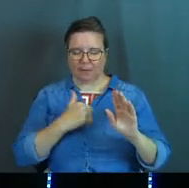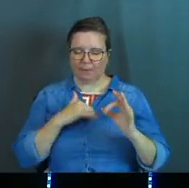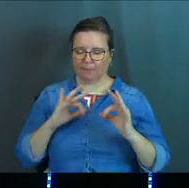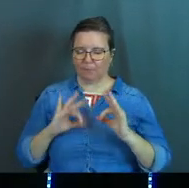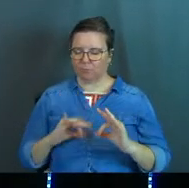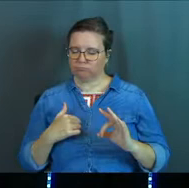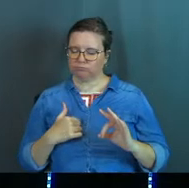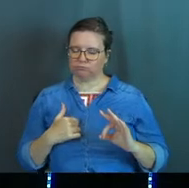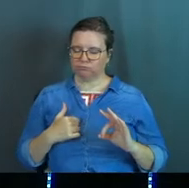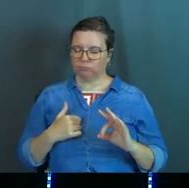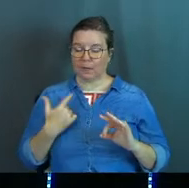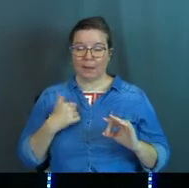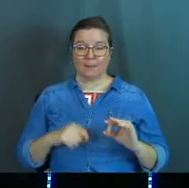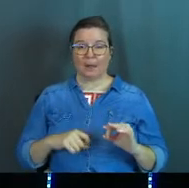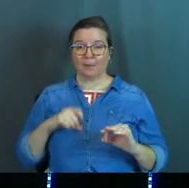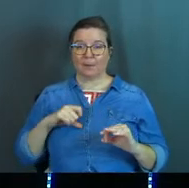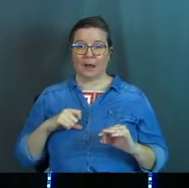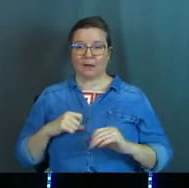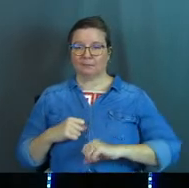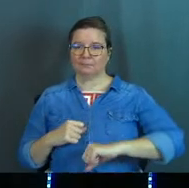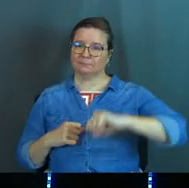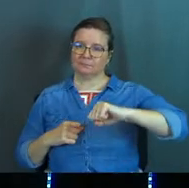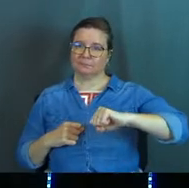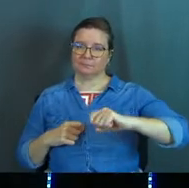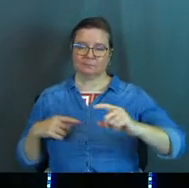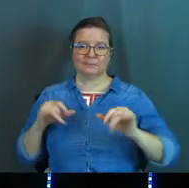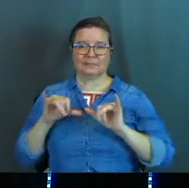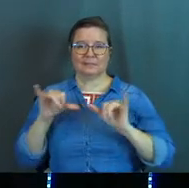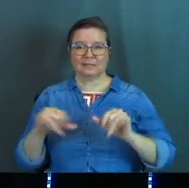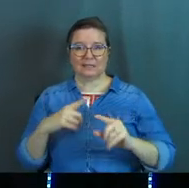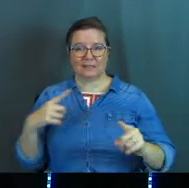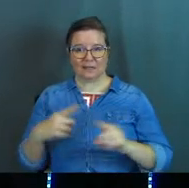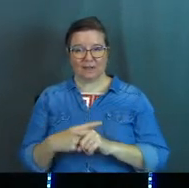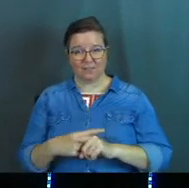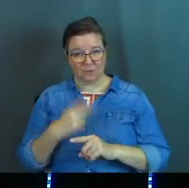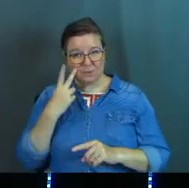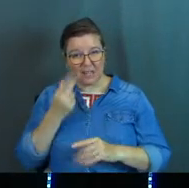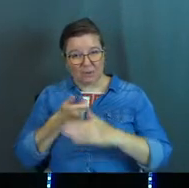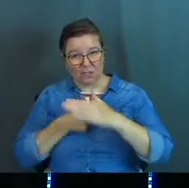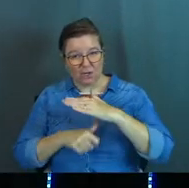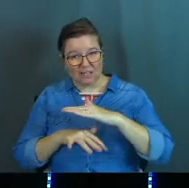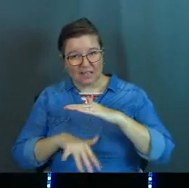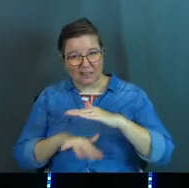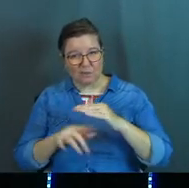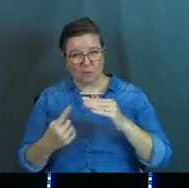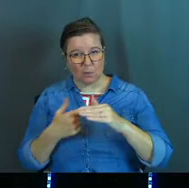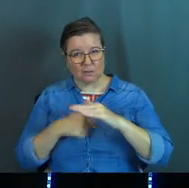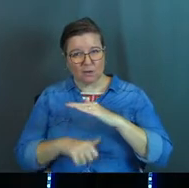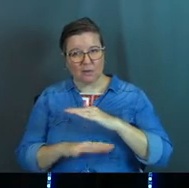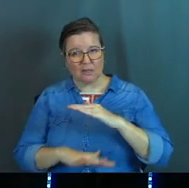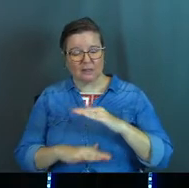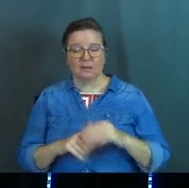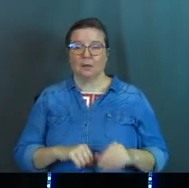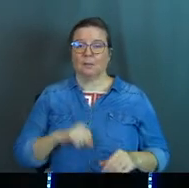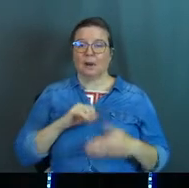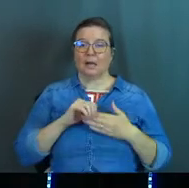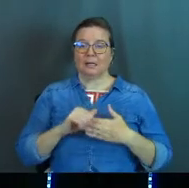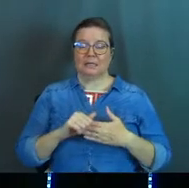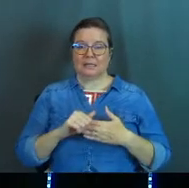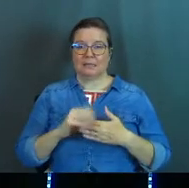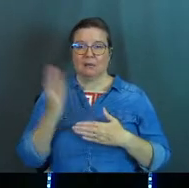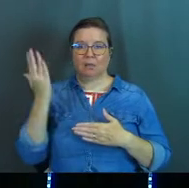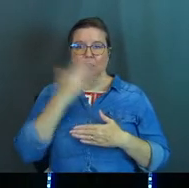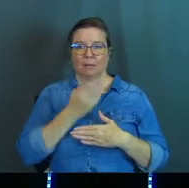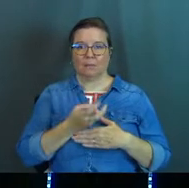And because of that, my pride keeps us in conflict. Do you see how it's underneath? It's always underneath. Pride leads to